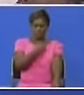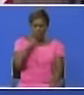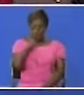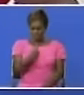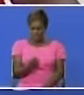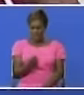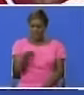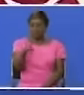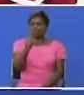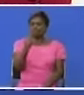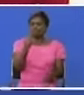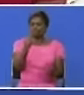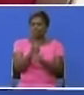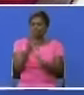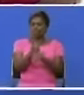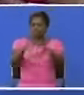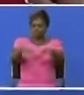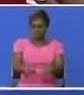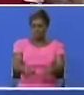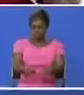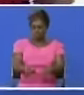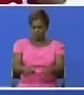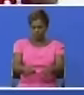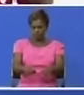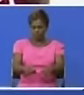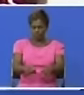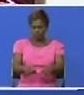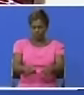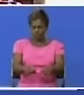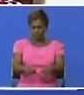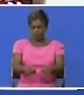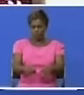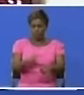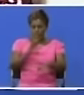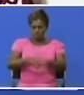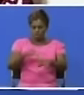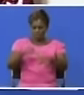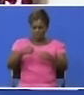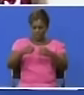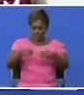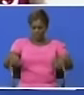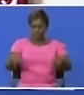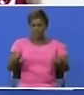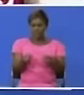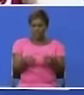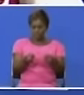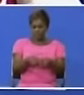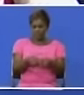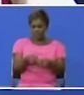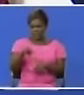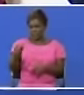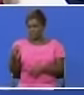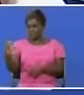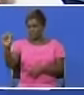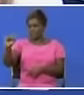your mandate with this specific one, that you cannot control what happens on the Internet, mm-hmm. and that even the CS Musheru is quoted in